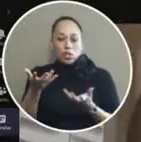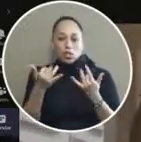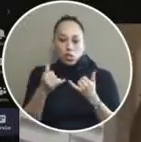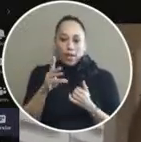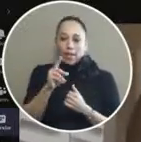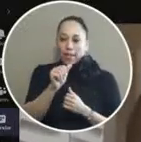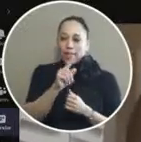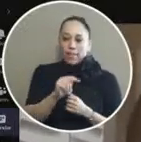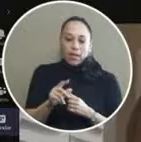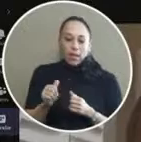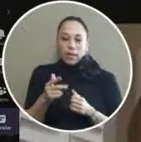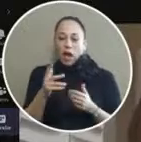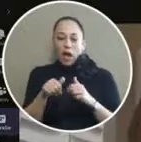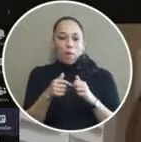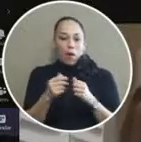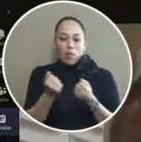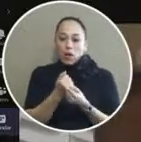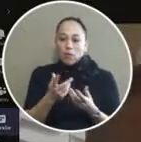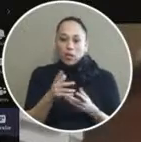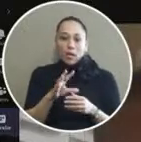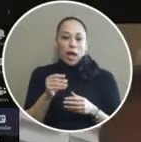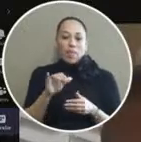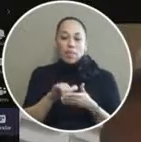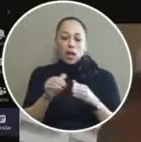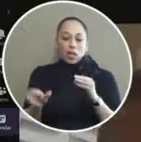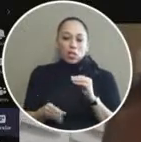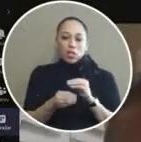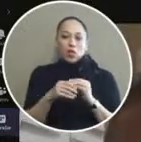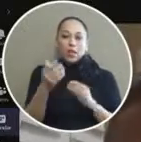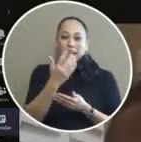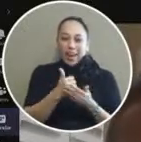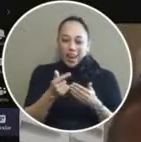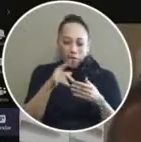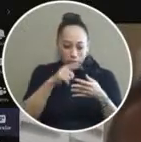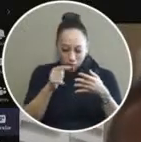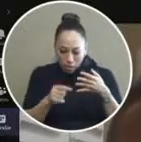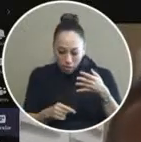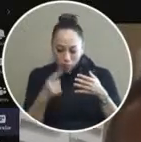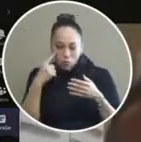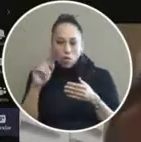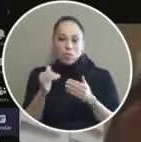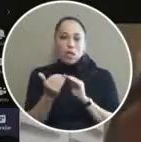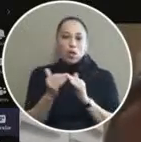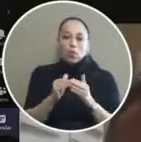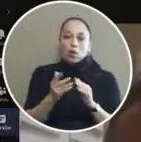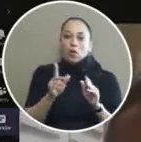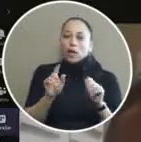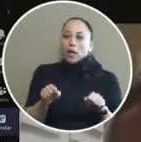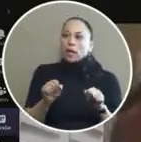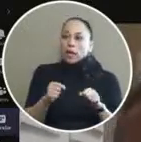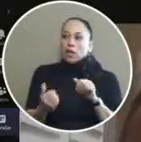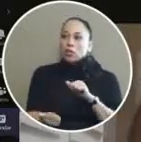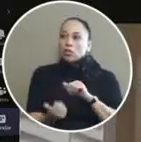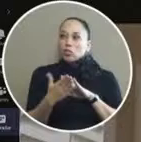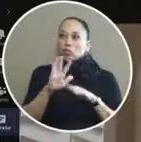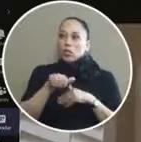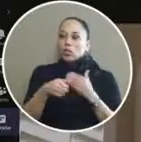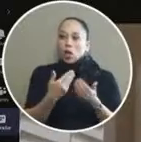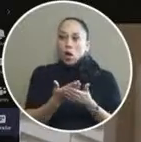been driving our decisions, and that we've included every aspect of the community that we can in order to address all the